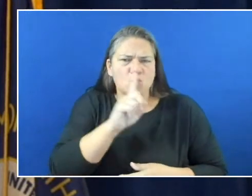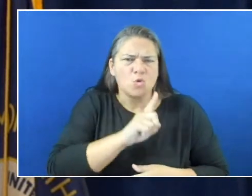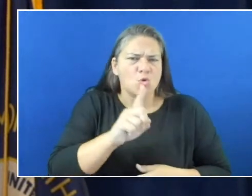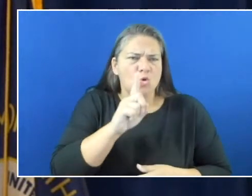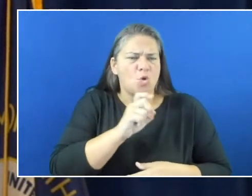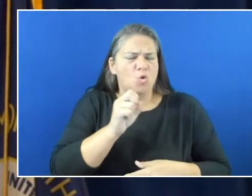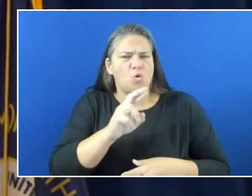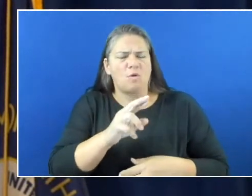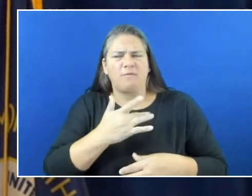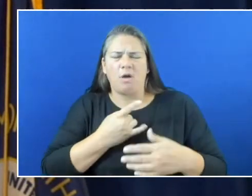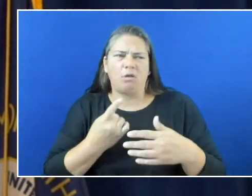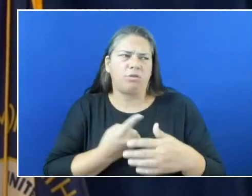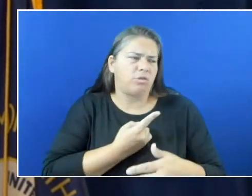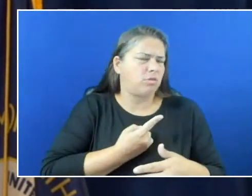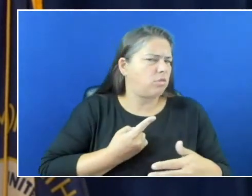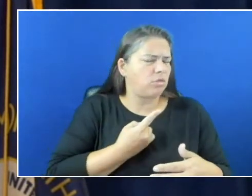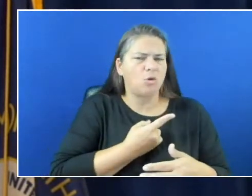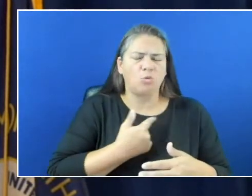human trafficking.